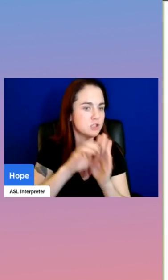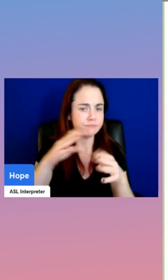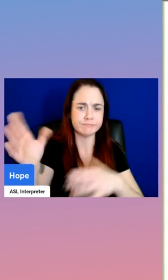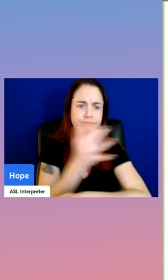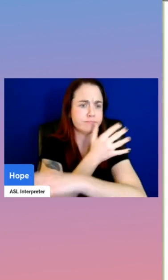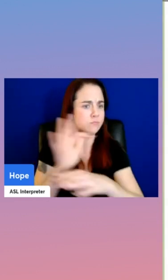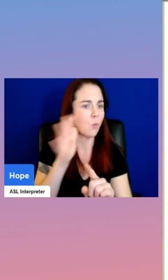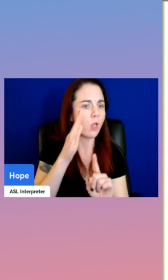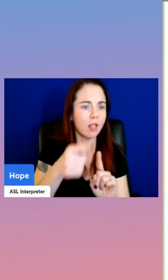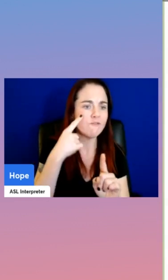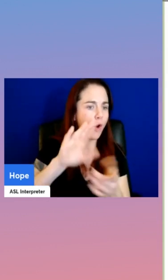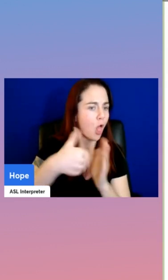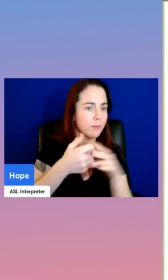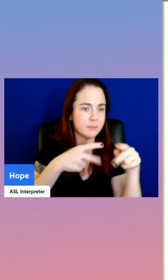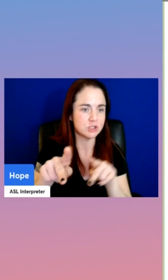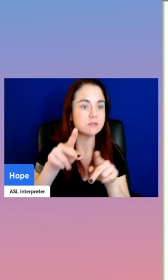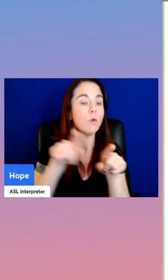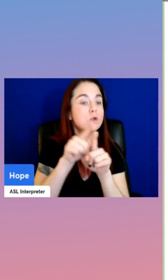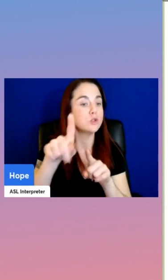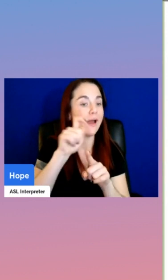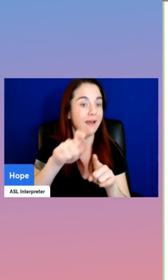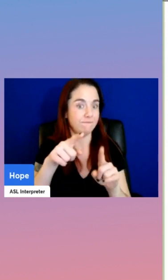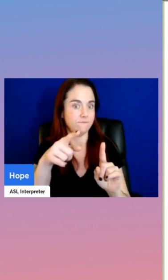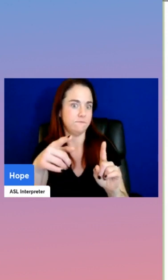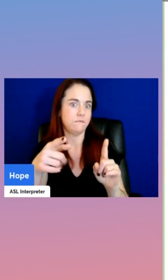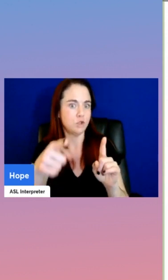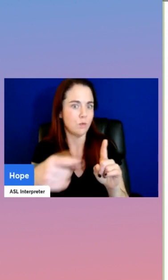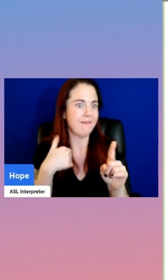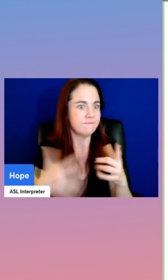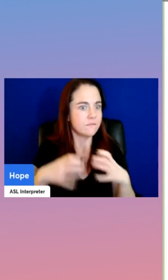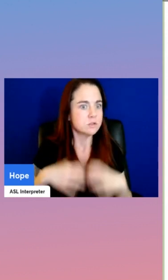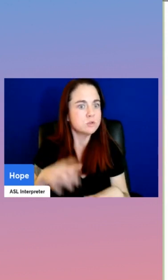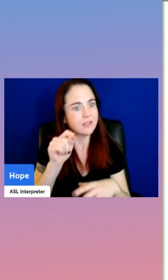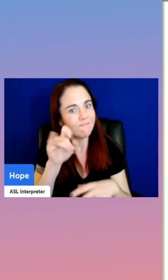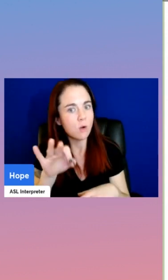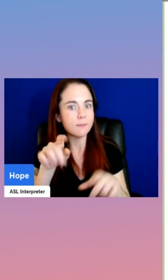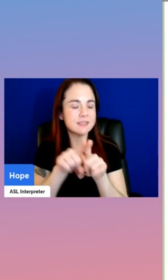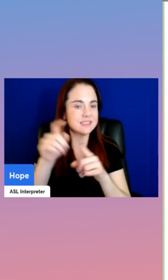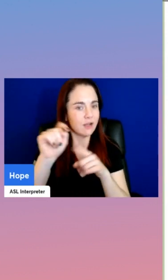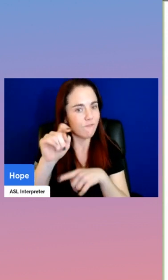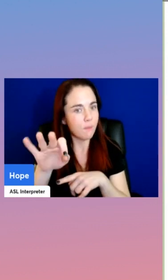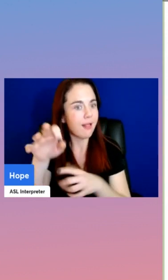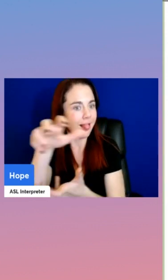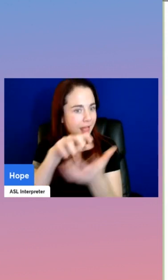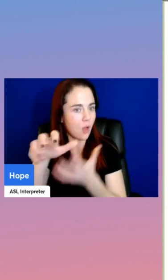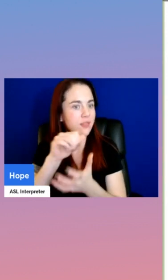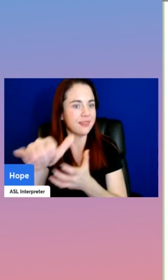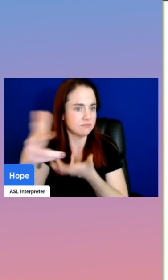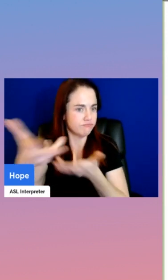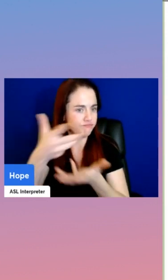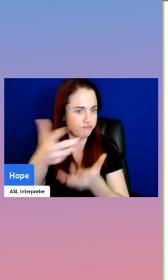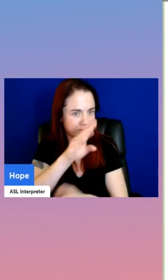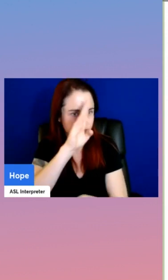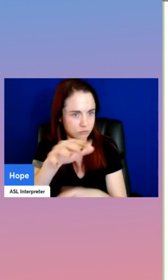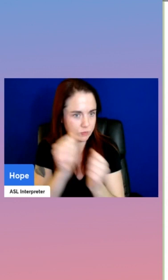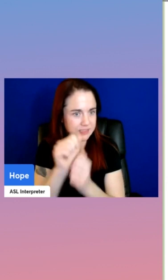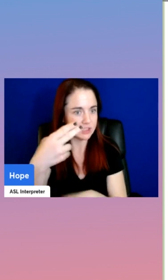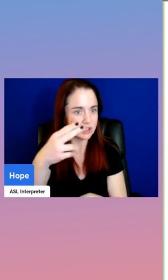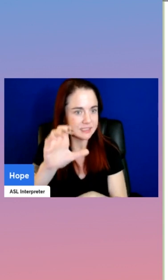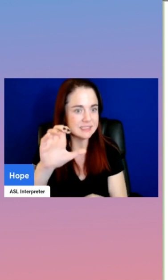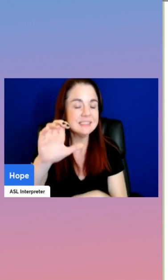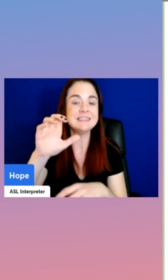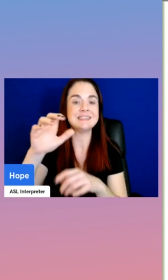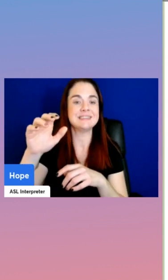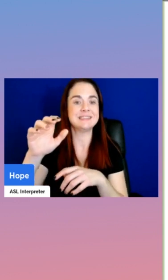even on-premises. And then you have the consumers who are Terraform or Terraform Cloud, which will interact directly with the HCP Packer registry